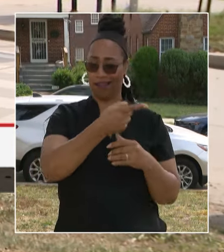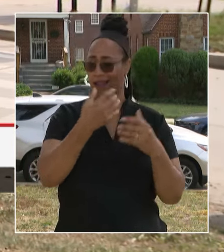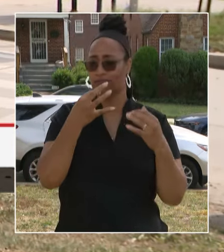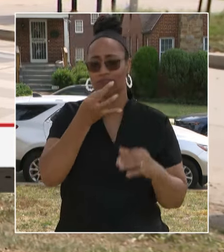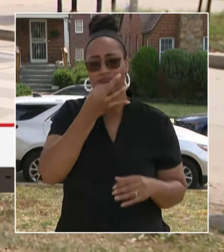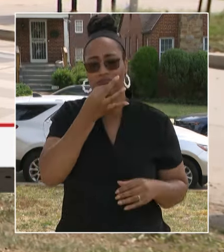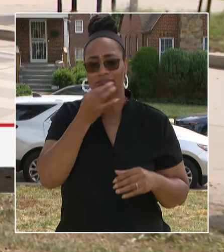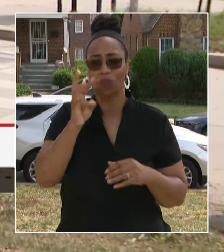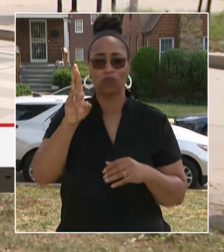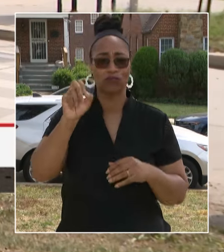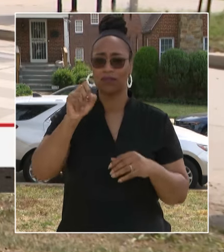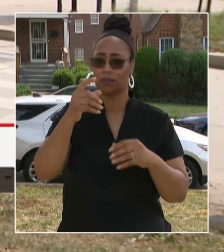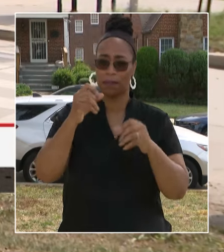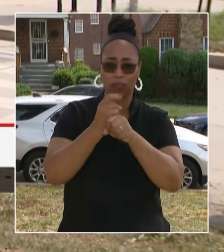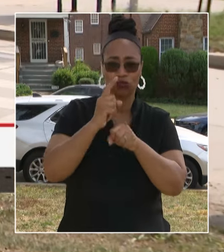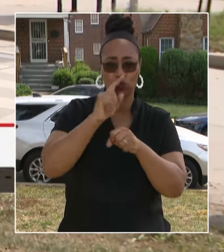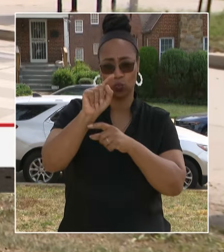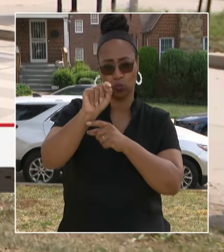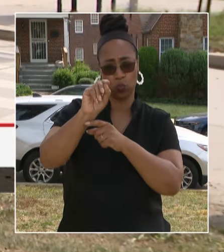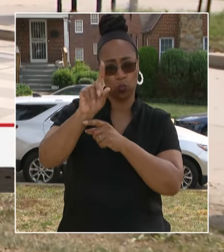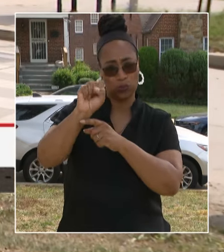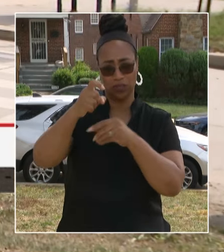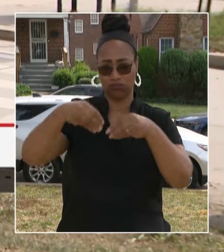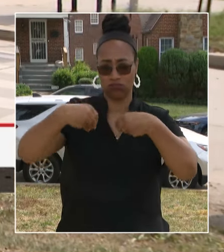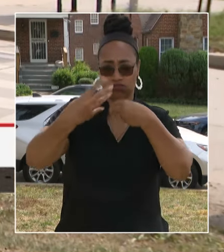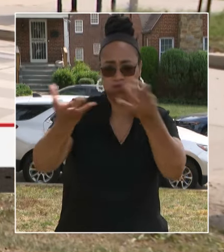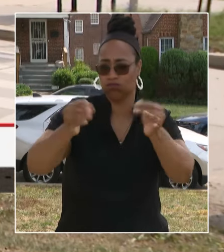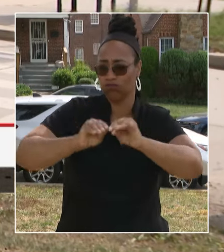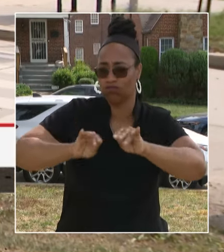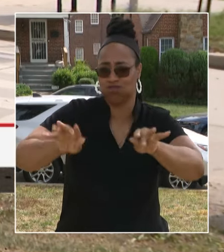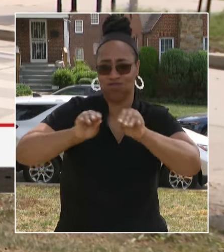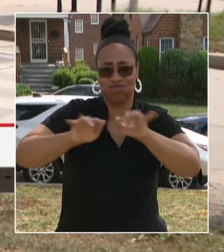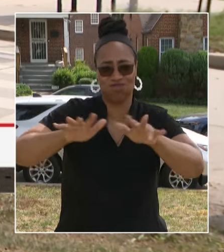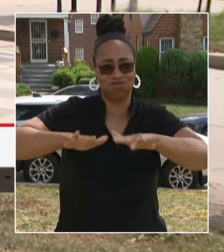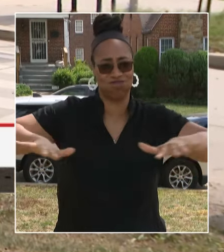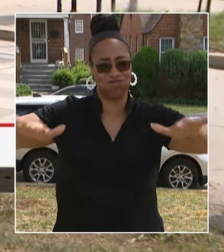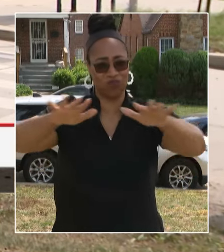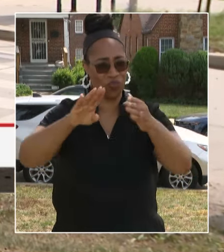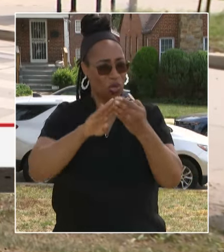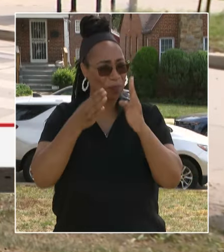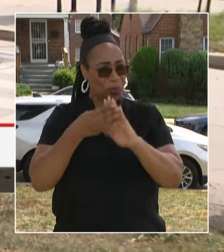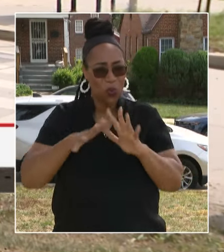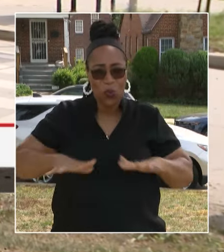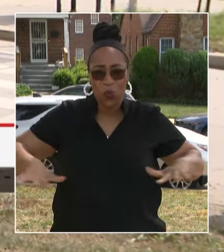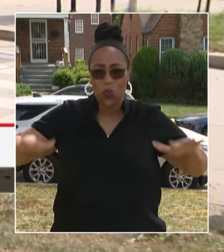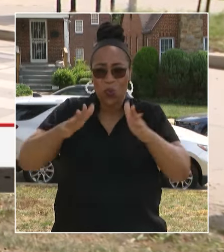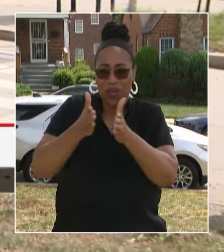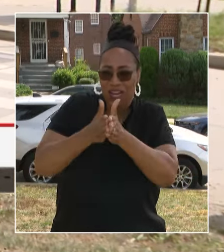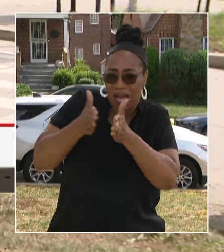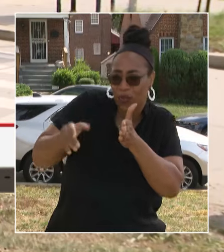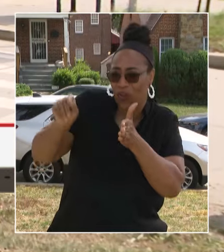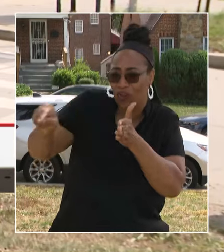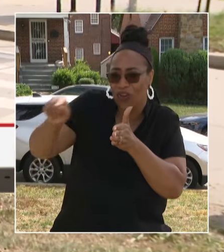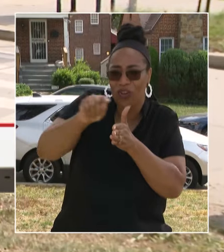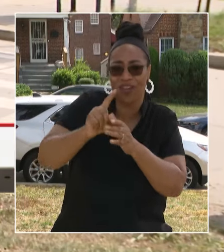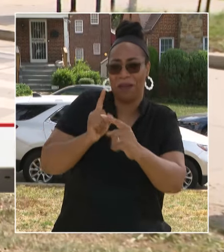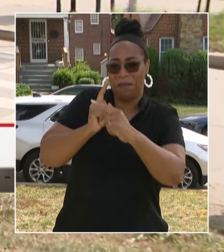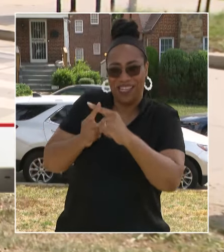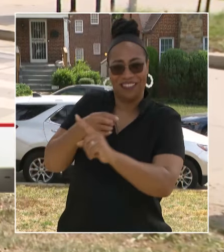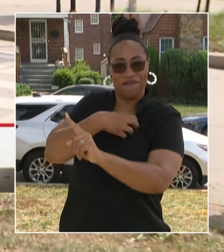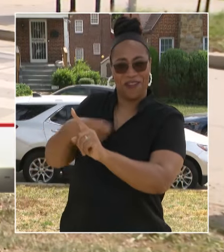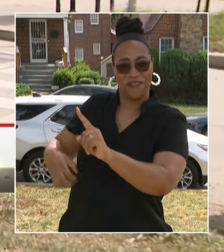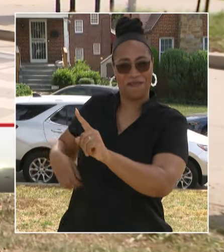our neighborhood, and we're glad to be here with Mayor Bowser because she knows that even her dad served with our council member on the